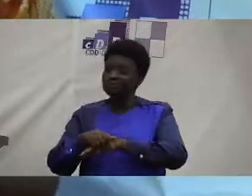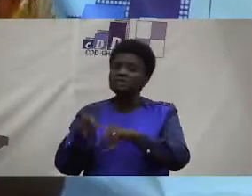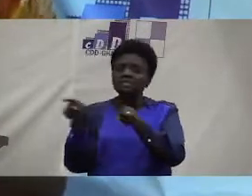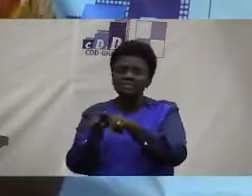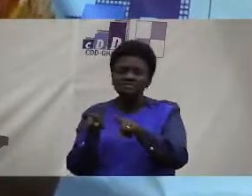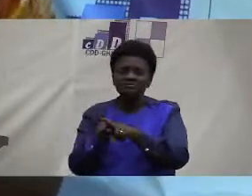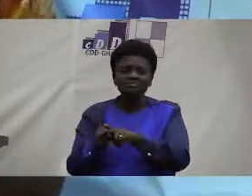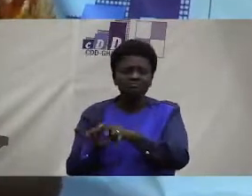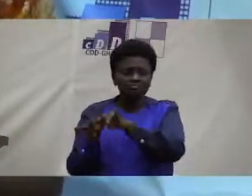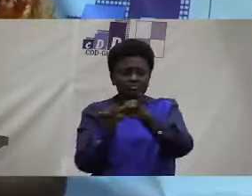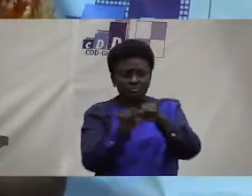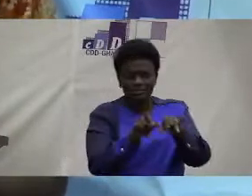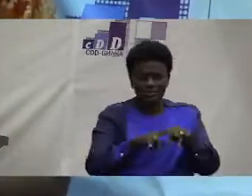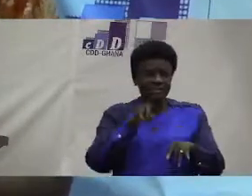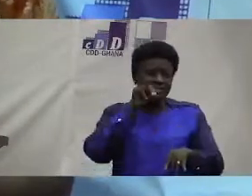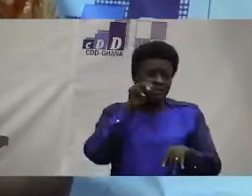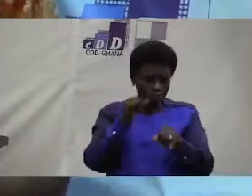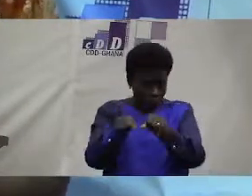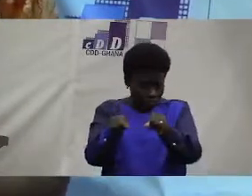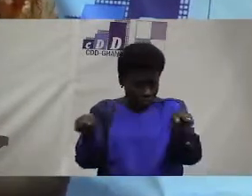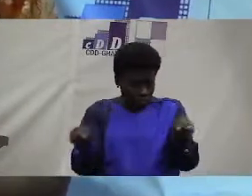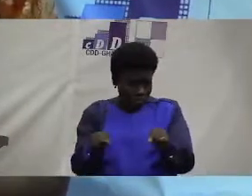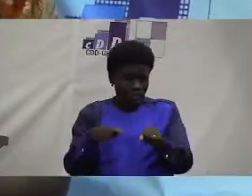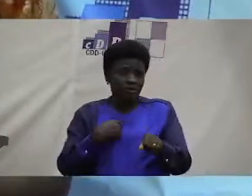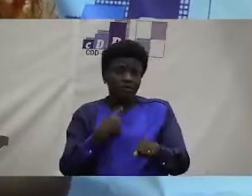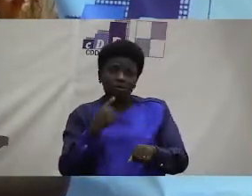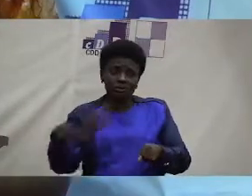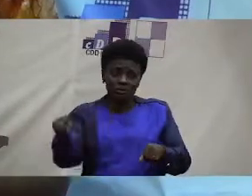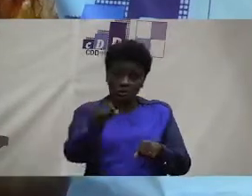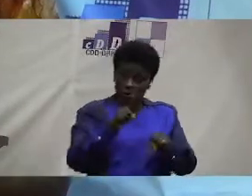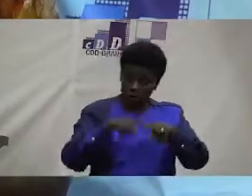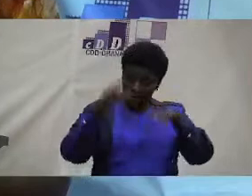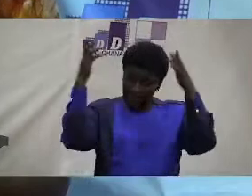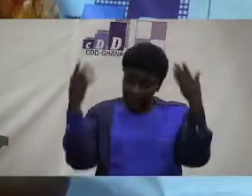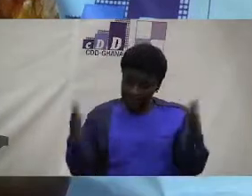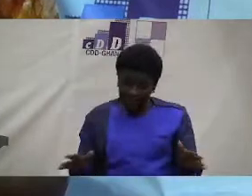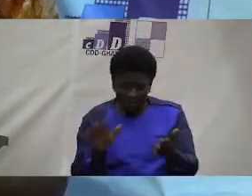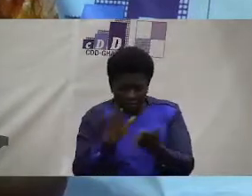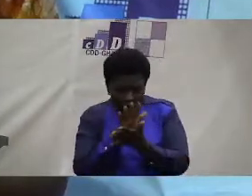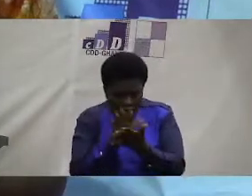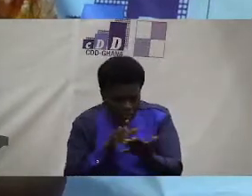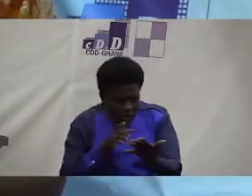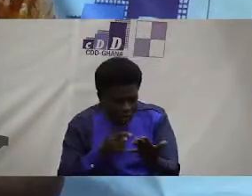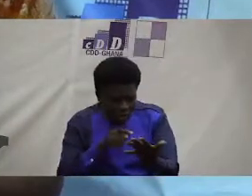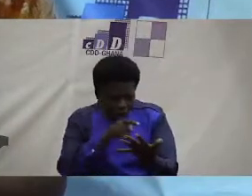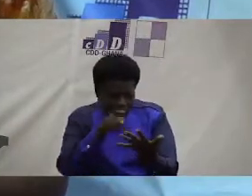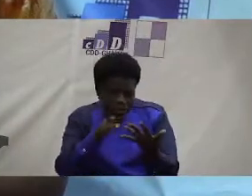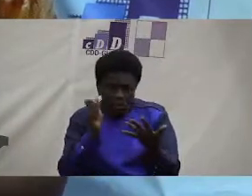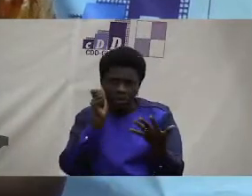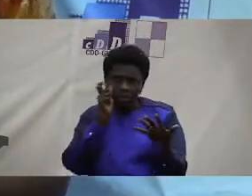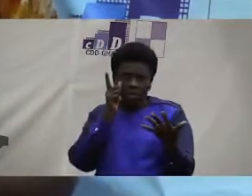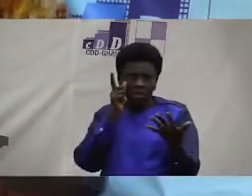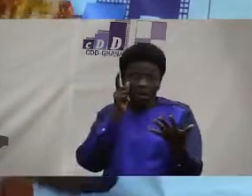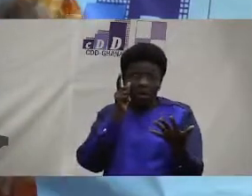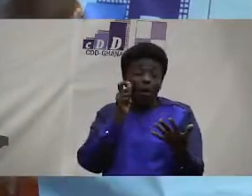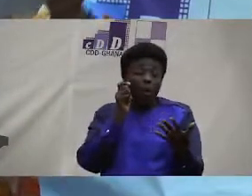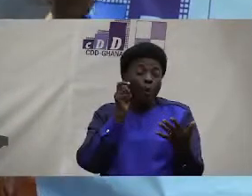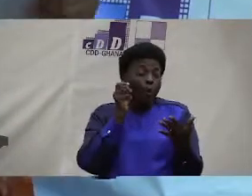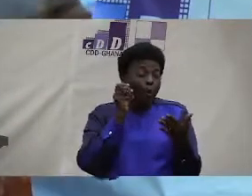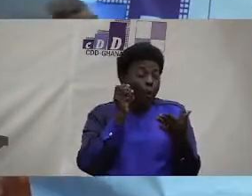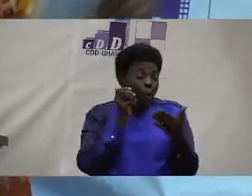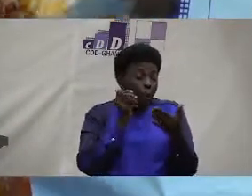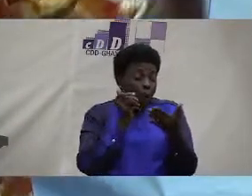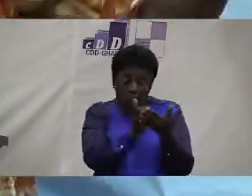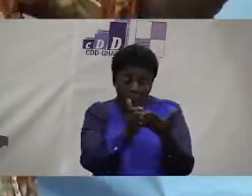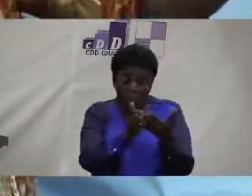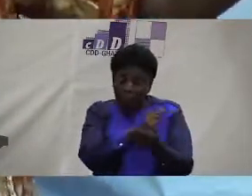Nigerian context. And I'll tell you that when I finished the paper, I was so surprised that almost all the